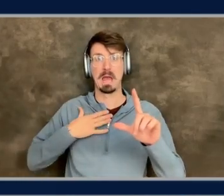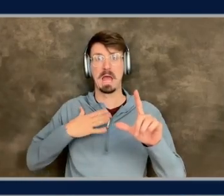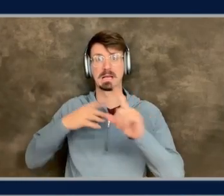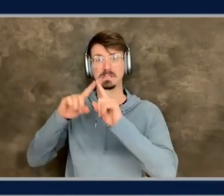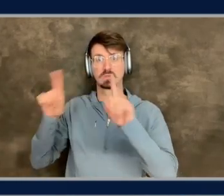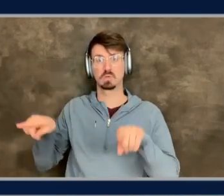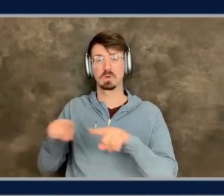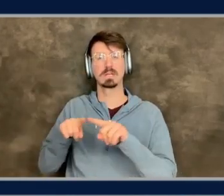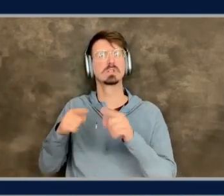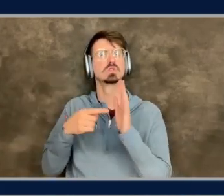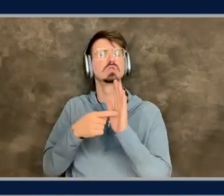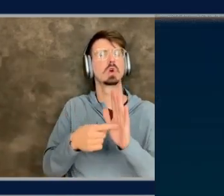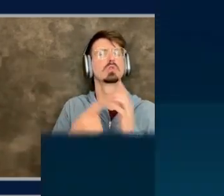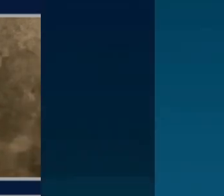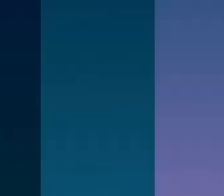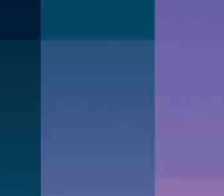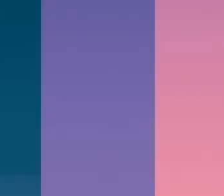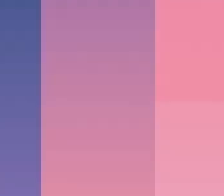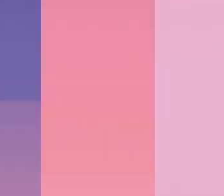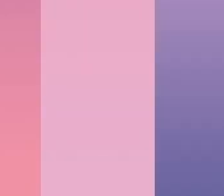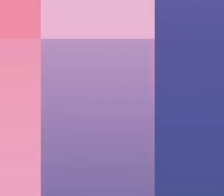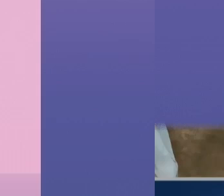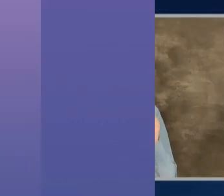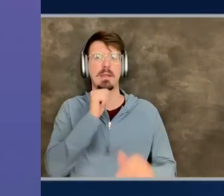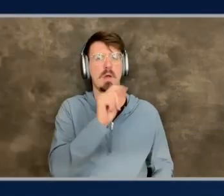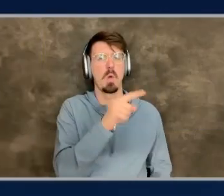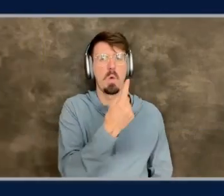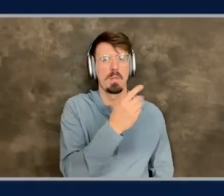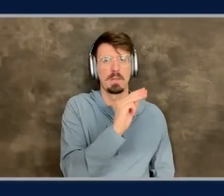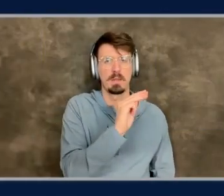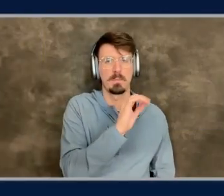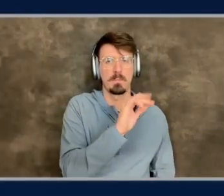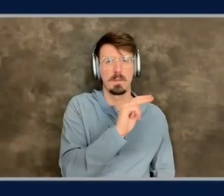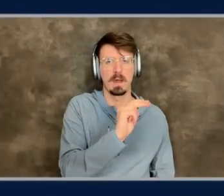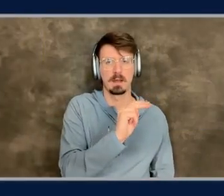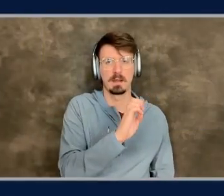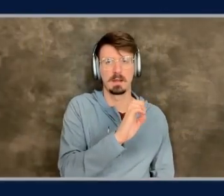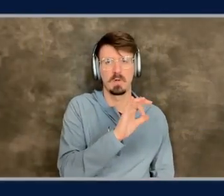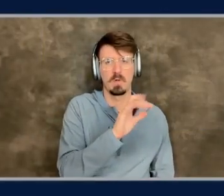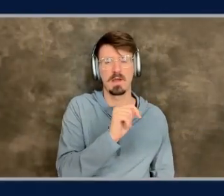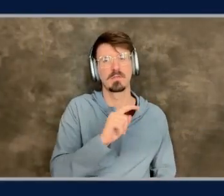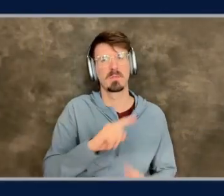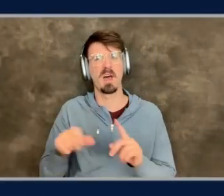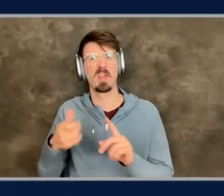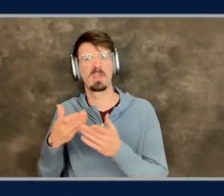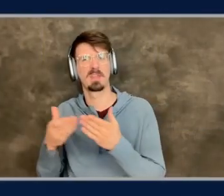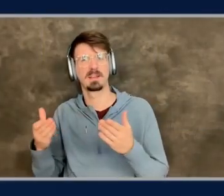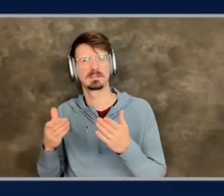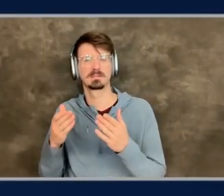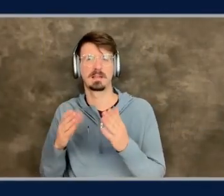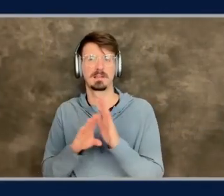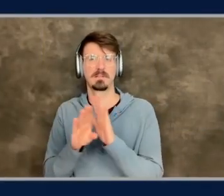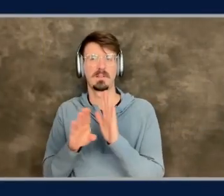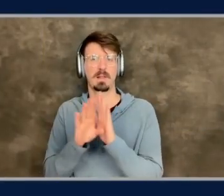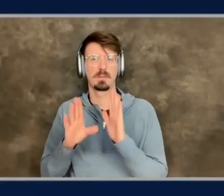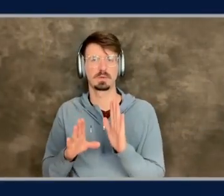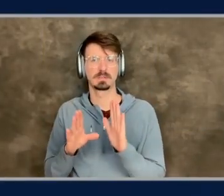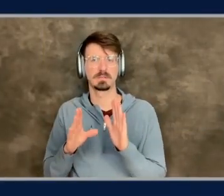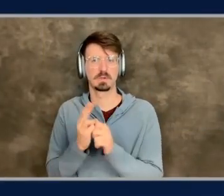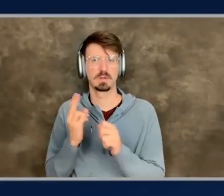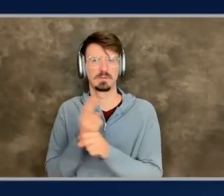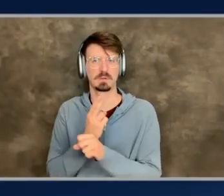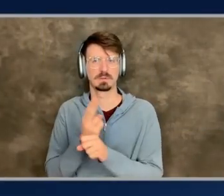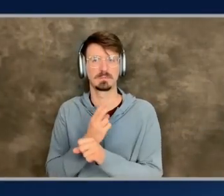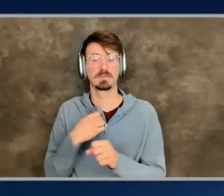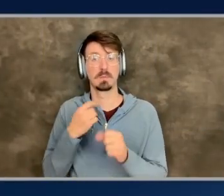We're gonna go talk about something that's helping you developers out there build some cool things. So I'm going to be sharing my screen in a second, and I'm going to show you